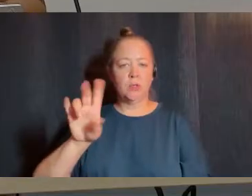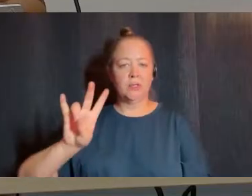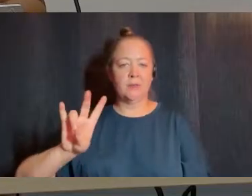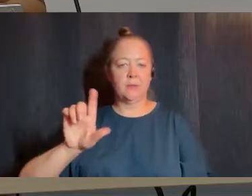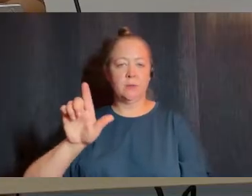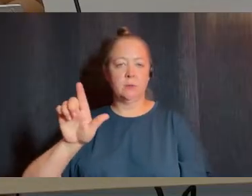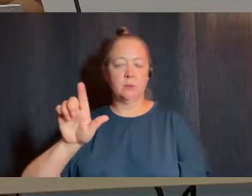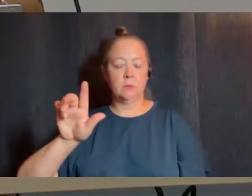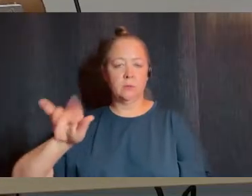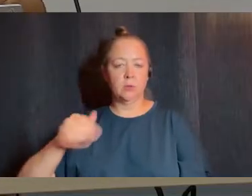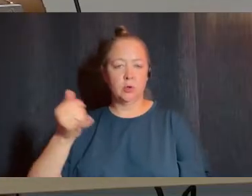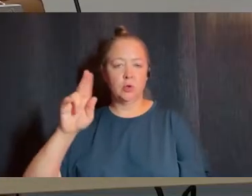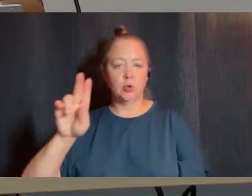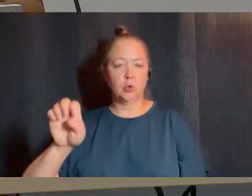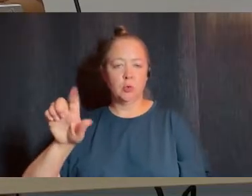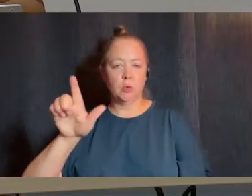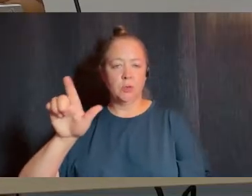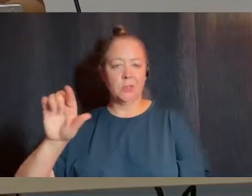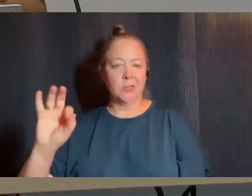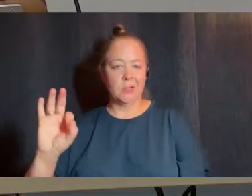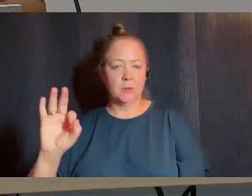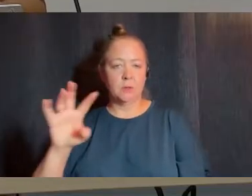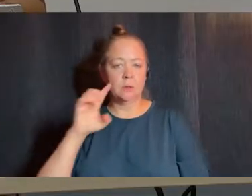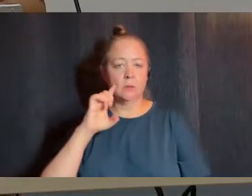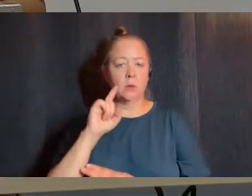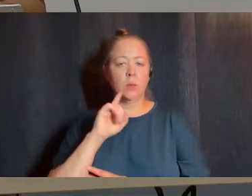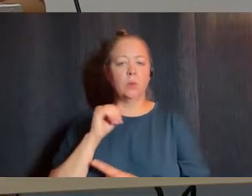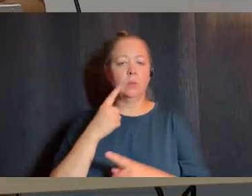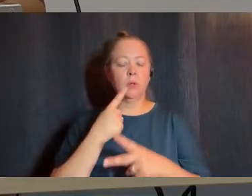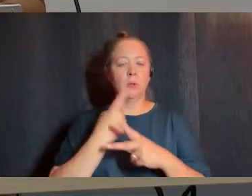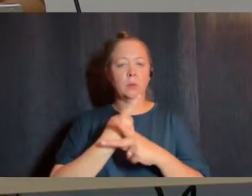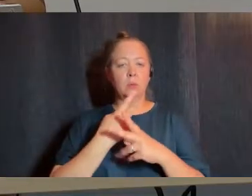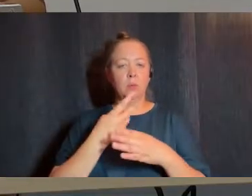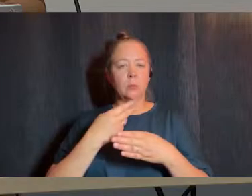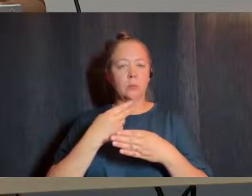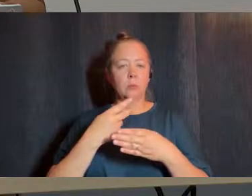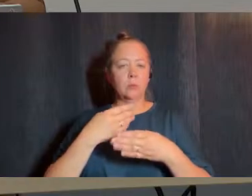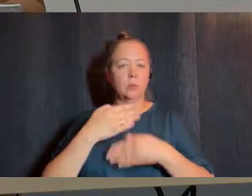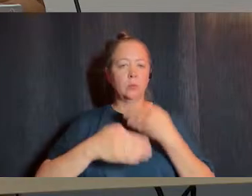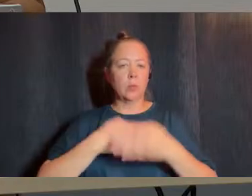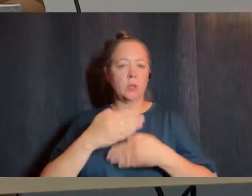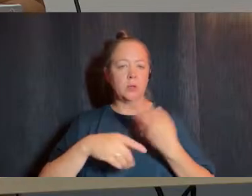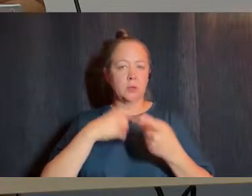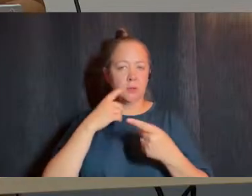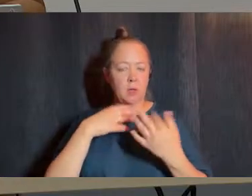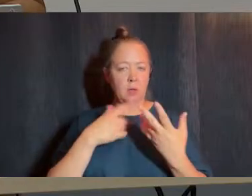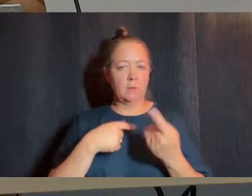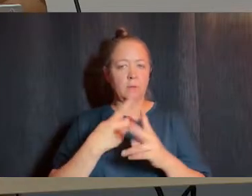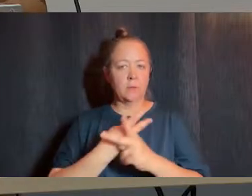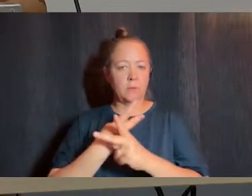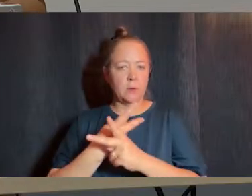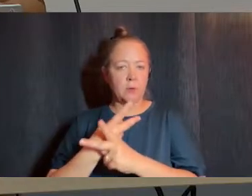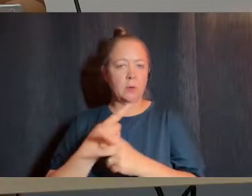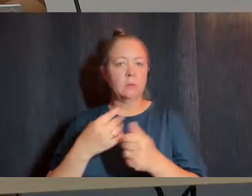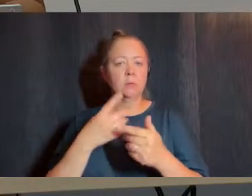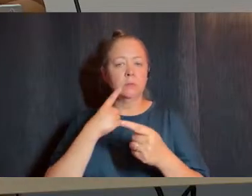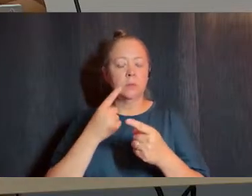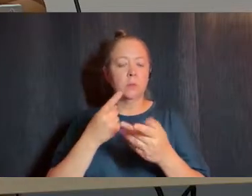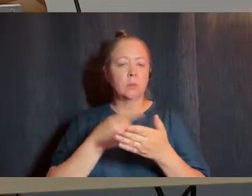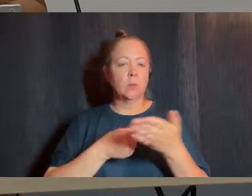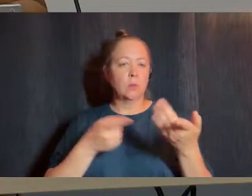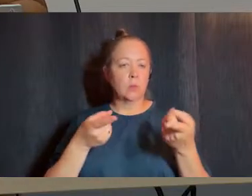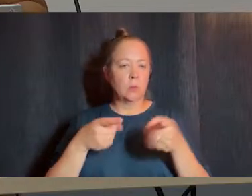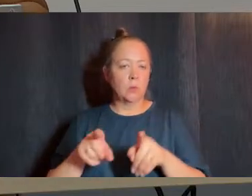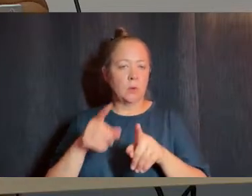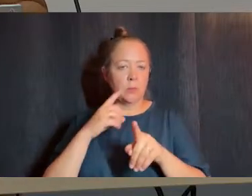the process of working out the claim details, and their consultant came yesterday to provide a quote. So something should be moving along pretty